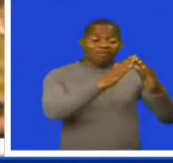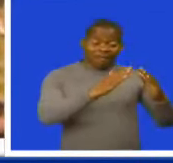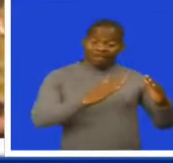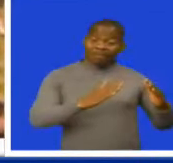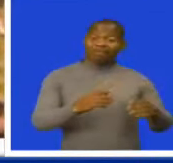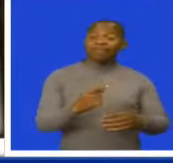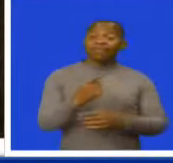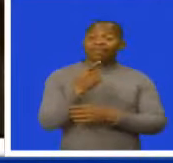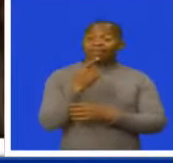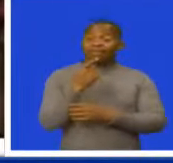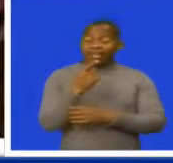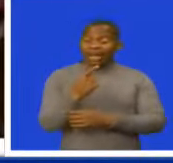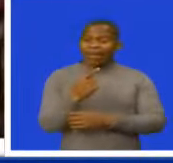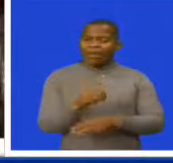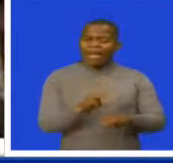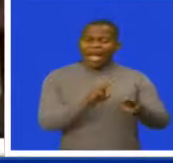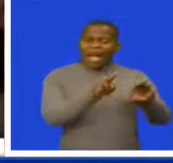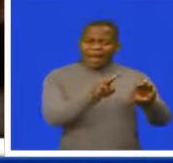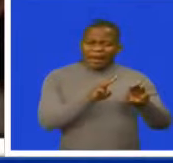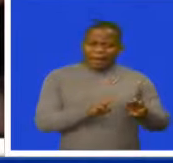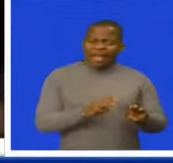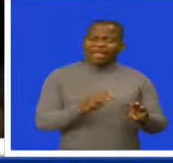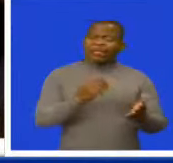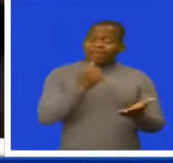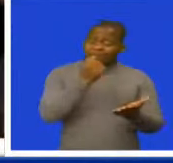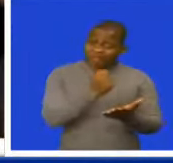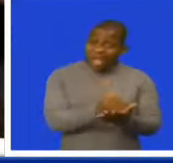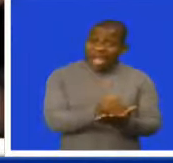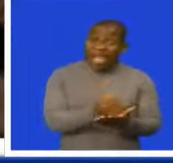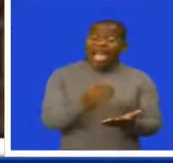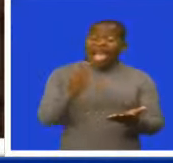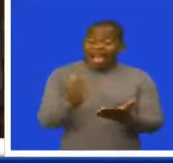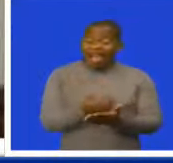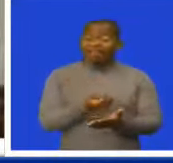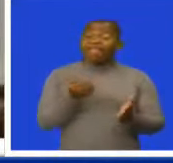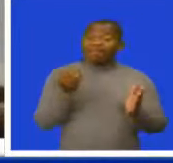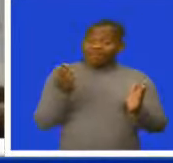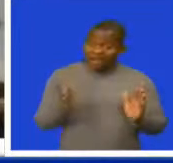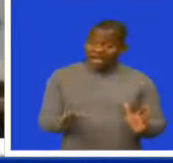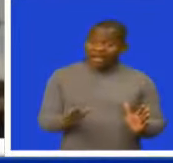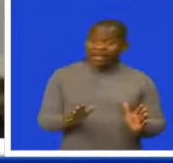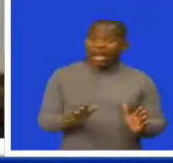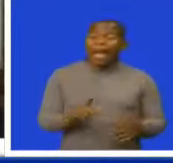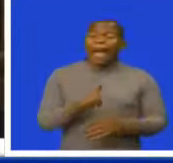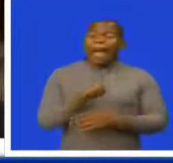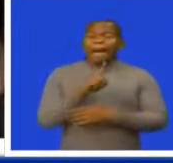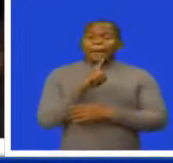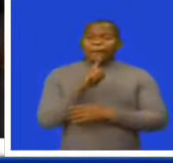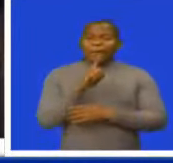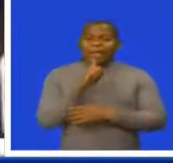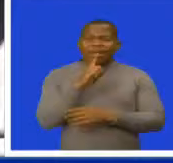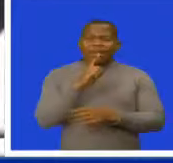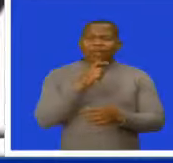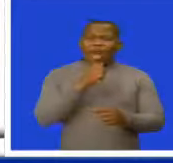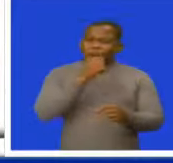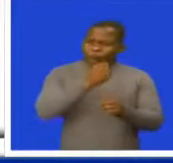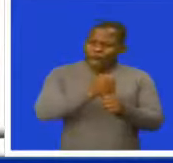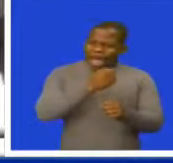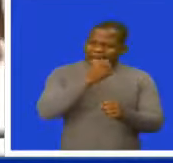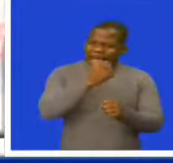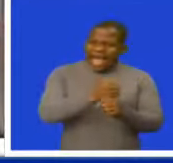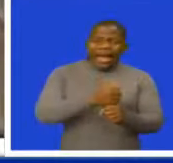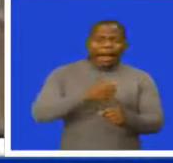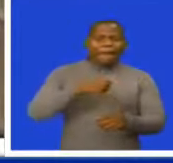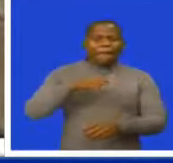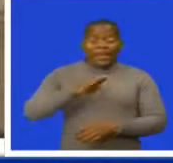kumele bachubeke bangalehlisi leli zinga kude kuthi umnotho lokhinya betwe ngumkhuhlane i-COVID-19 akhone kubuyela